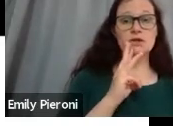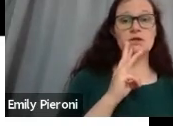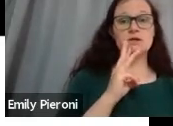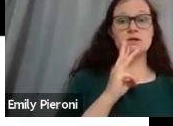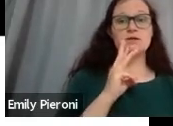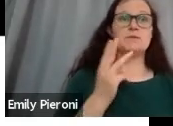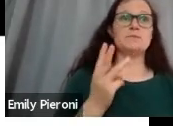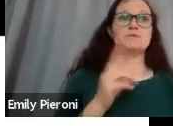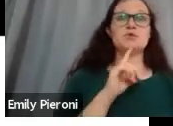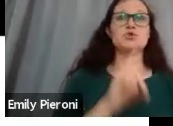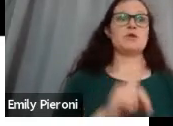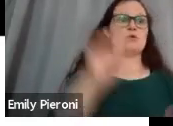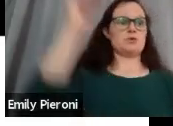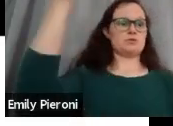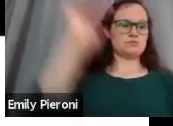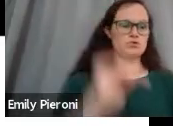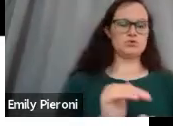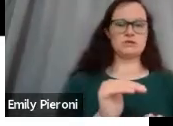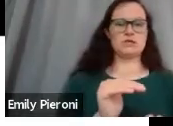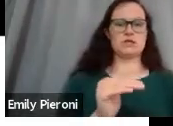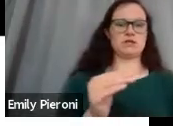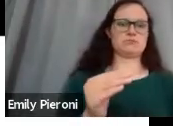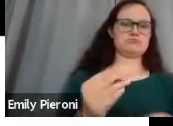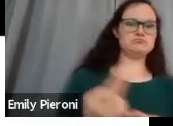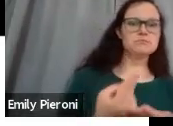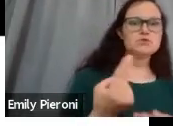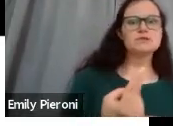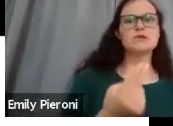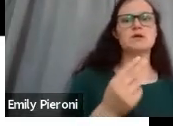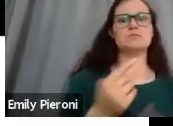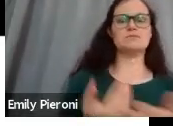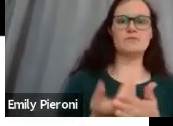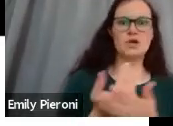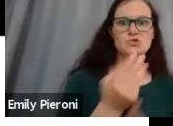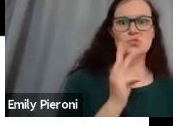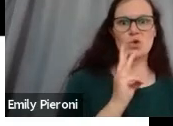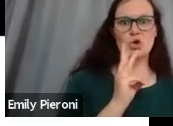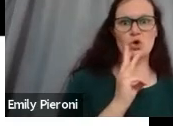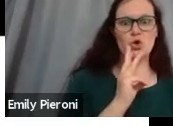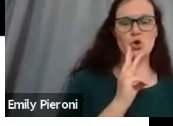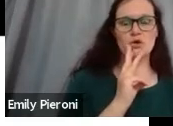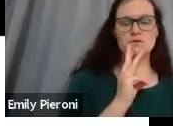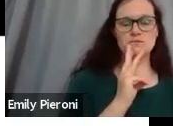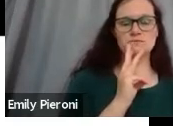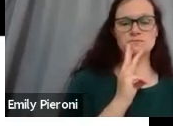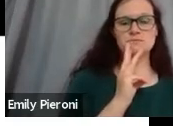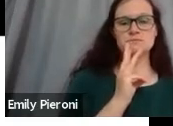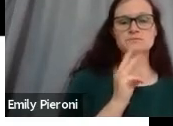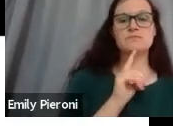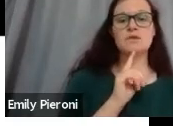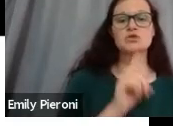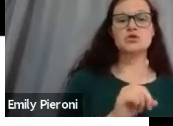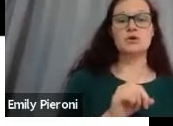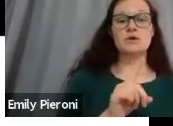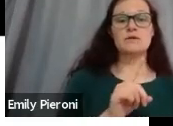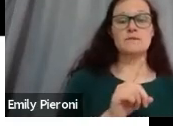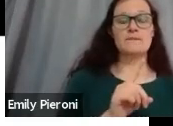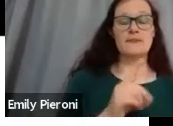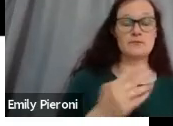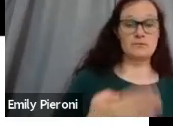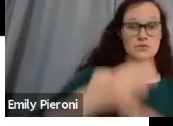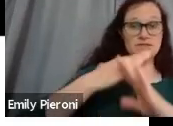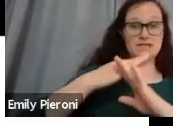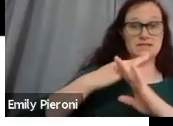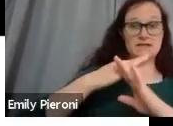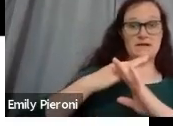water and create new freshwater sources while being protective of